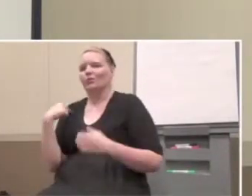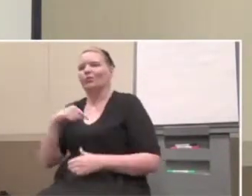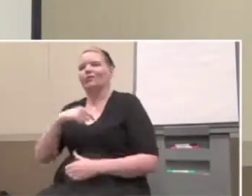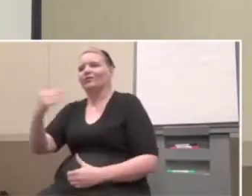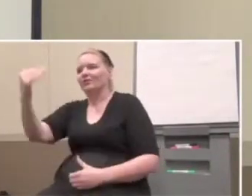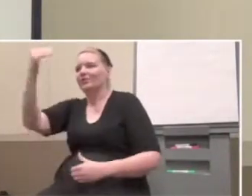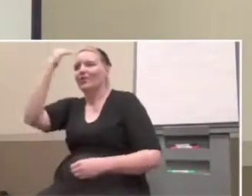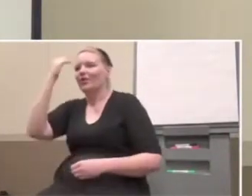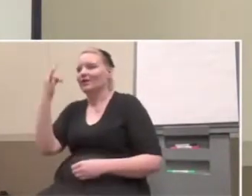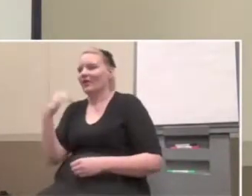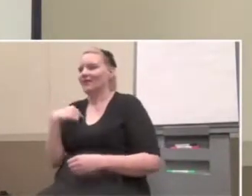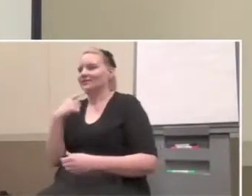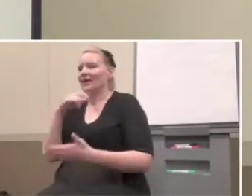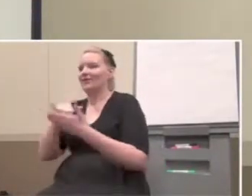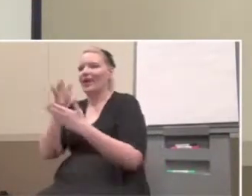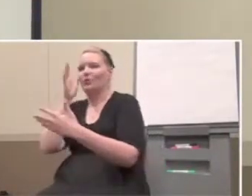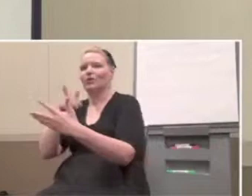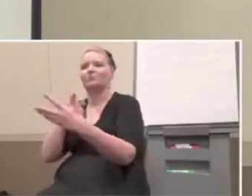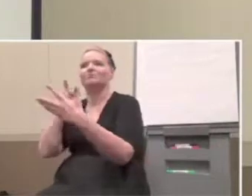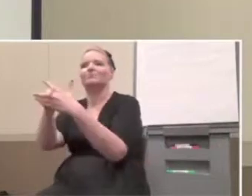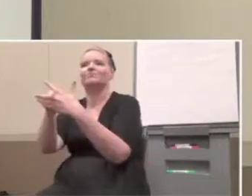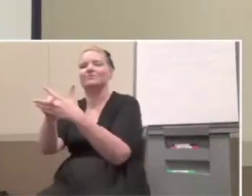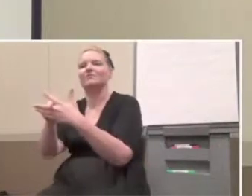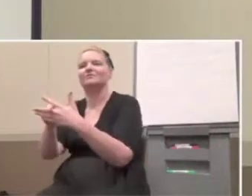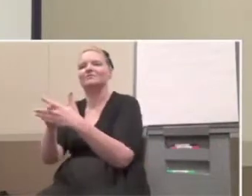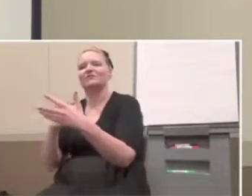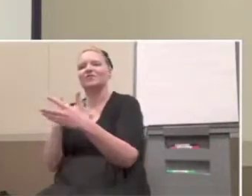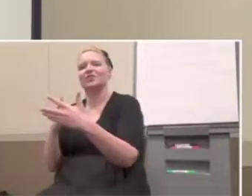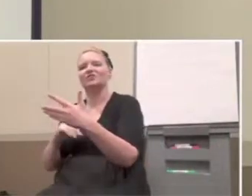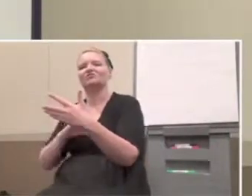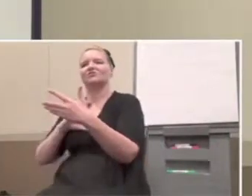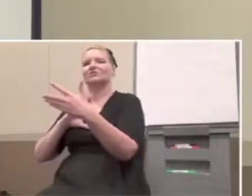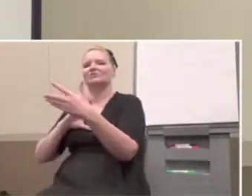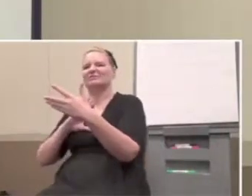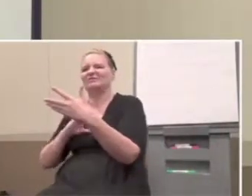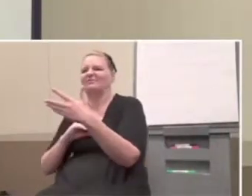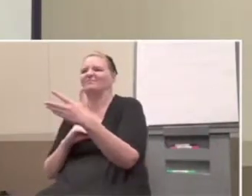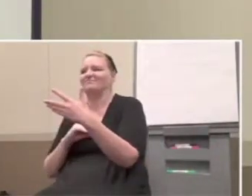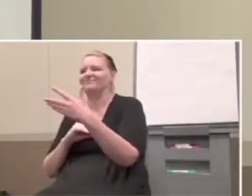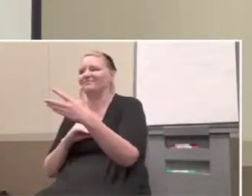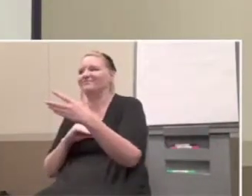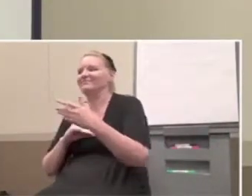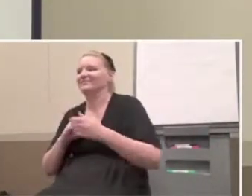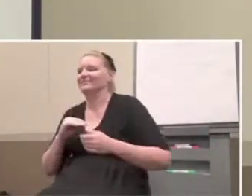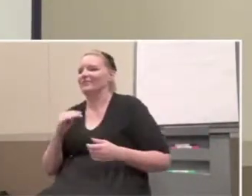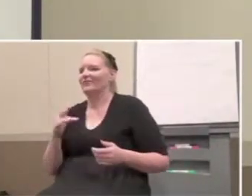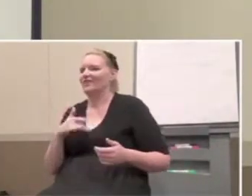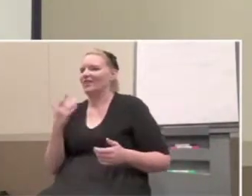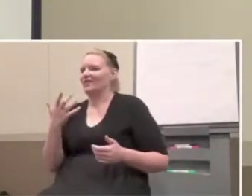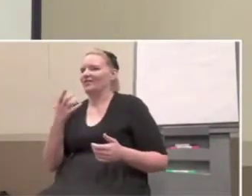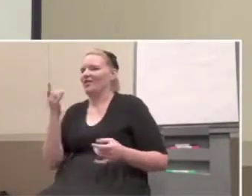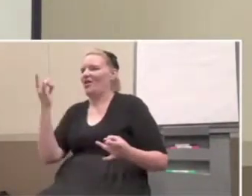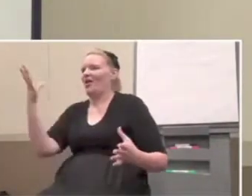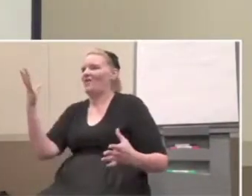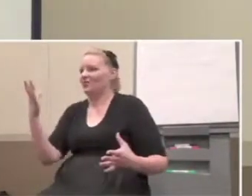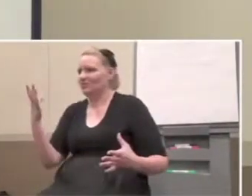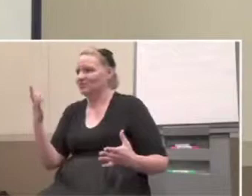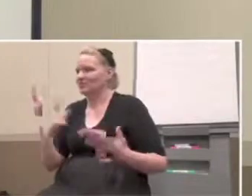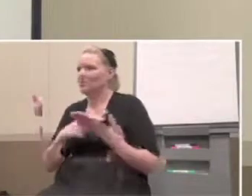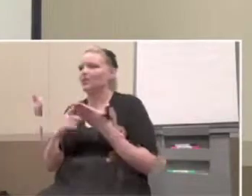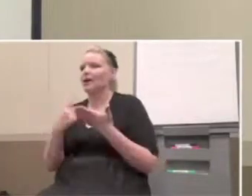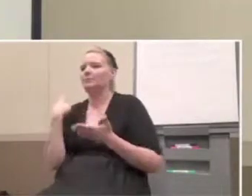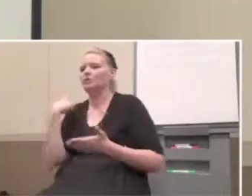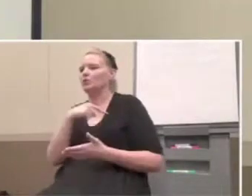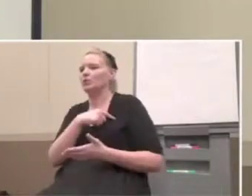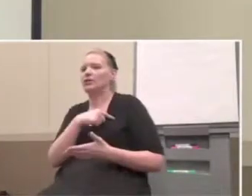it'll hurt. And after we say it, we realize, ooh, how awful that was. And sometimes we don't say how awful it is. Sometimes we